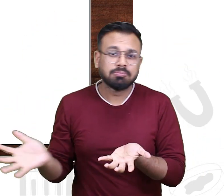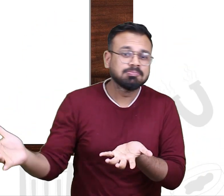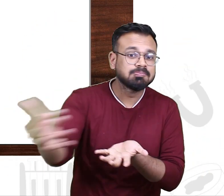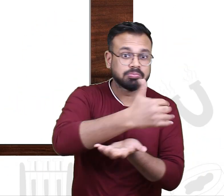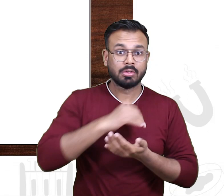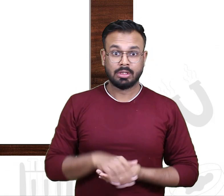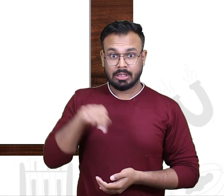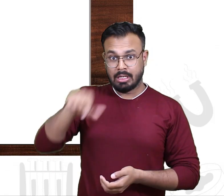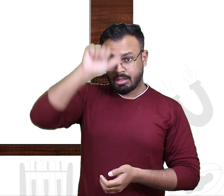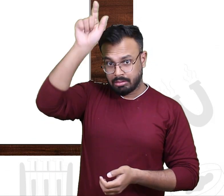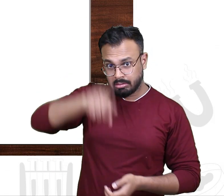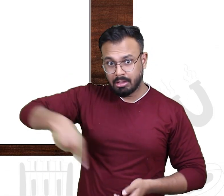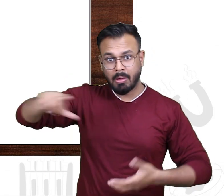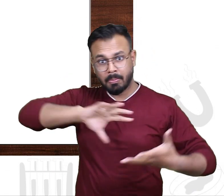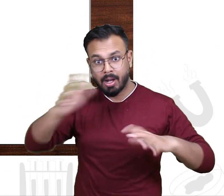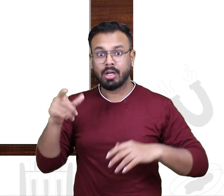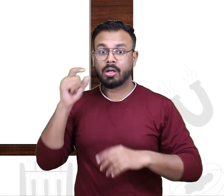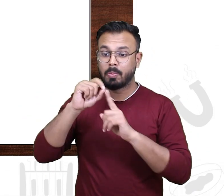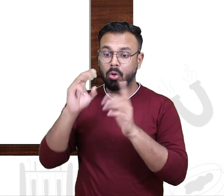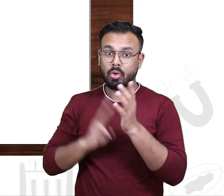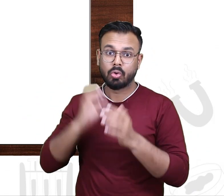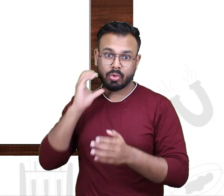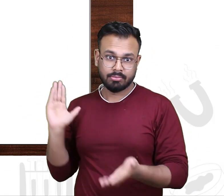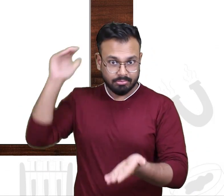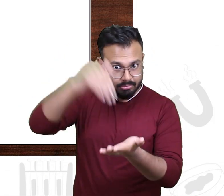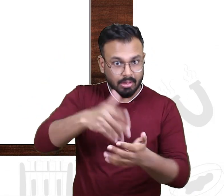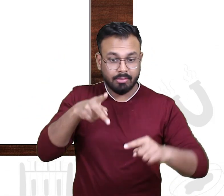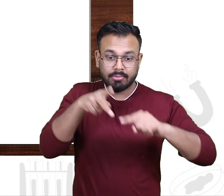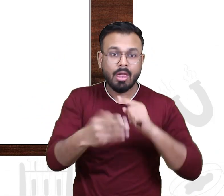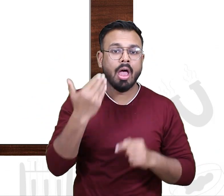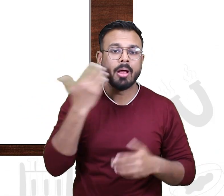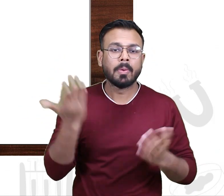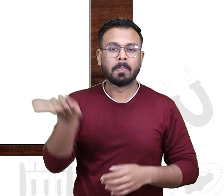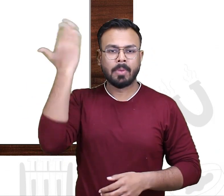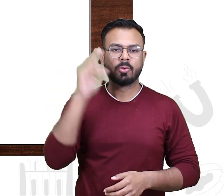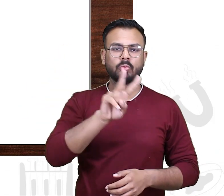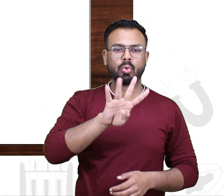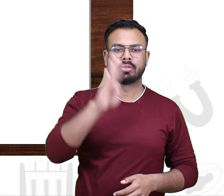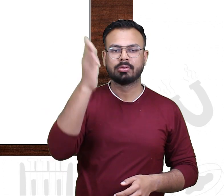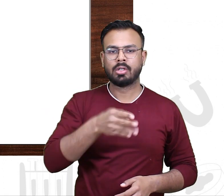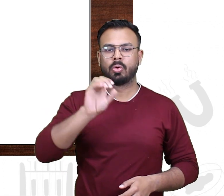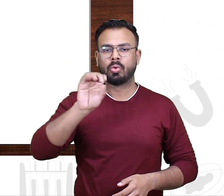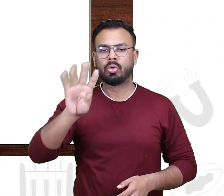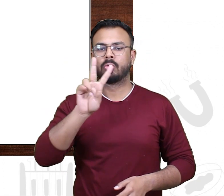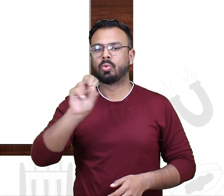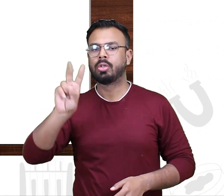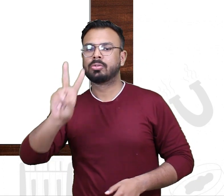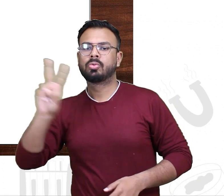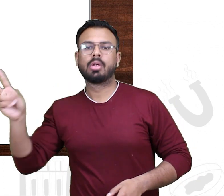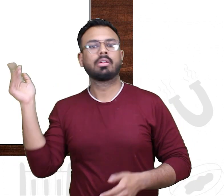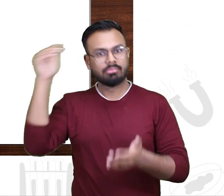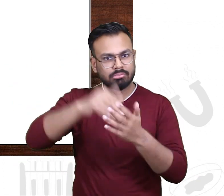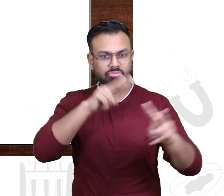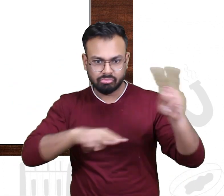demonstrate the prototype demonstrated successfully on the National Panchayati Raj Divas at Jammu dated the 24th of April 2022